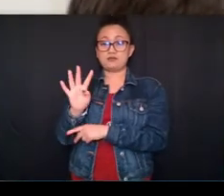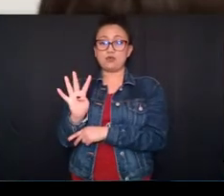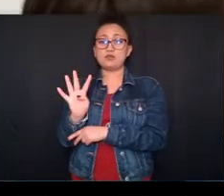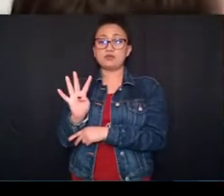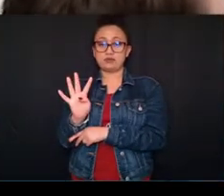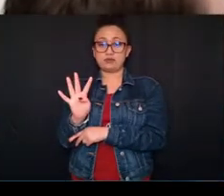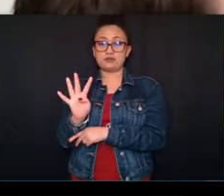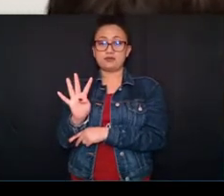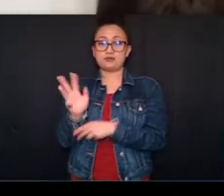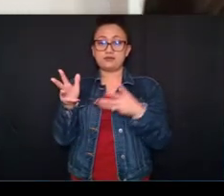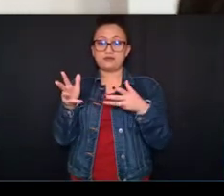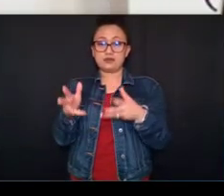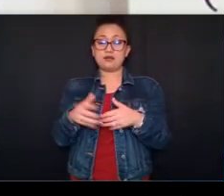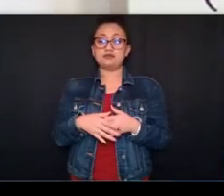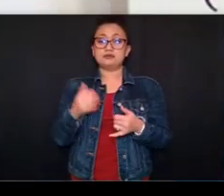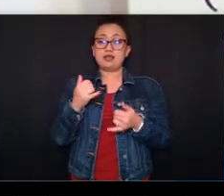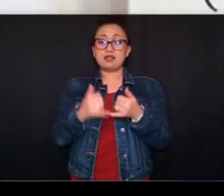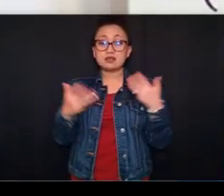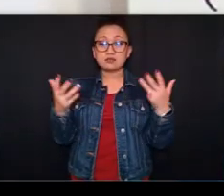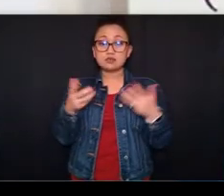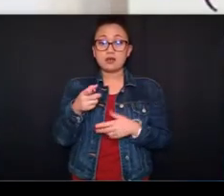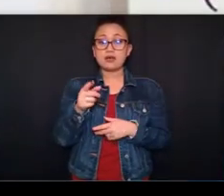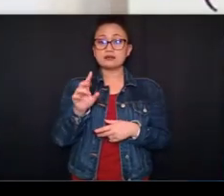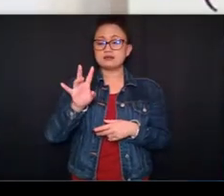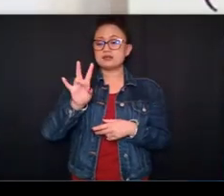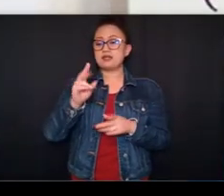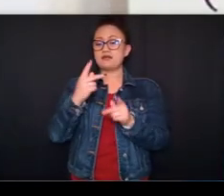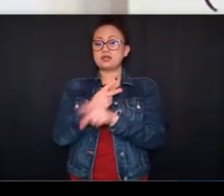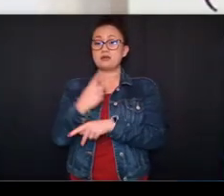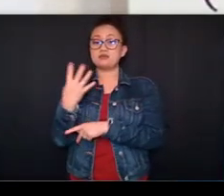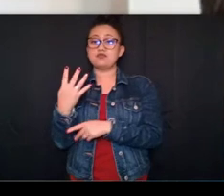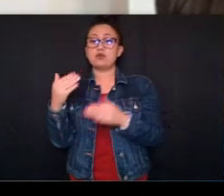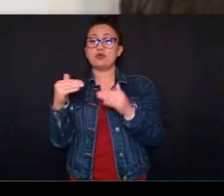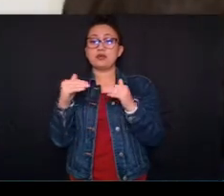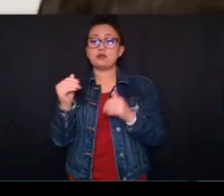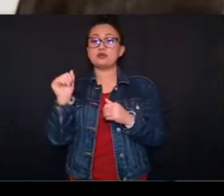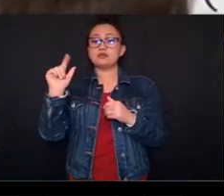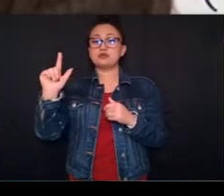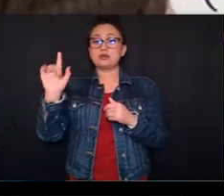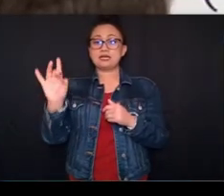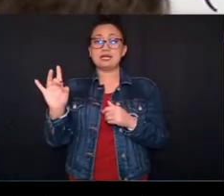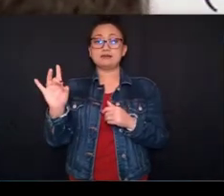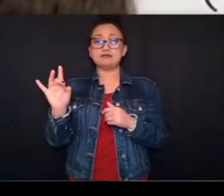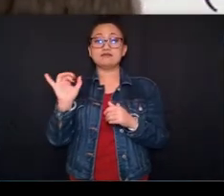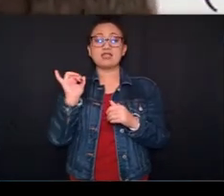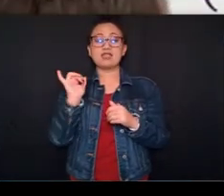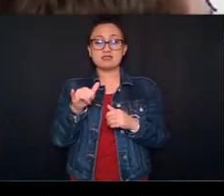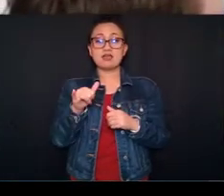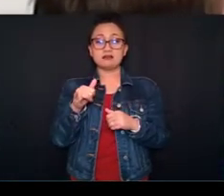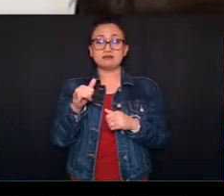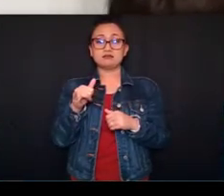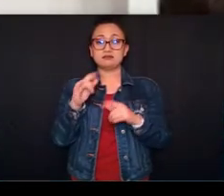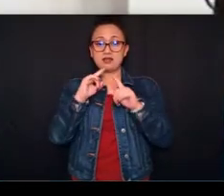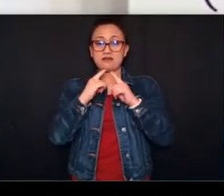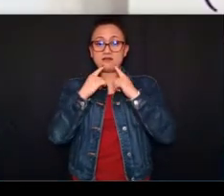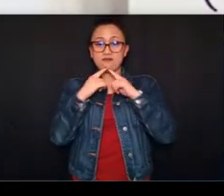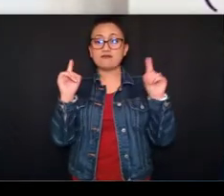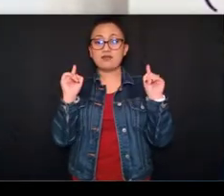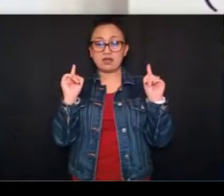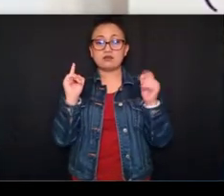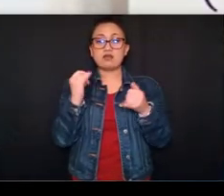then the very last thing that we do is 7 times 4 is 28. And that is the final answer. You know, if you want